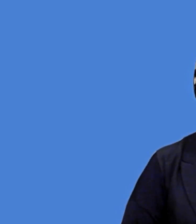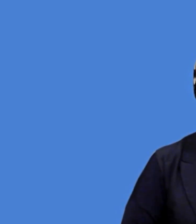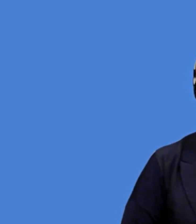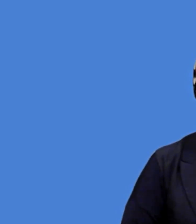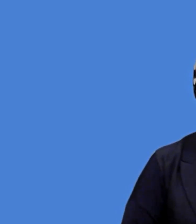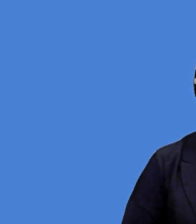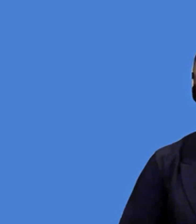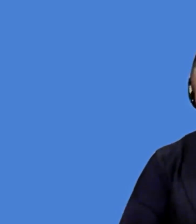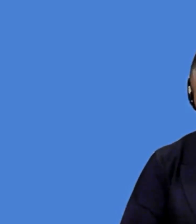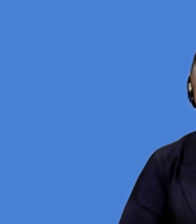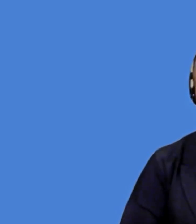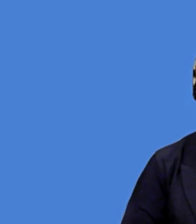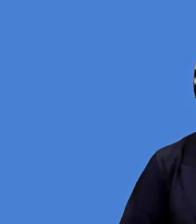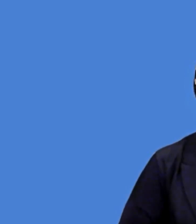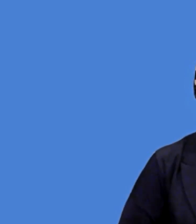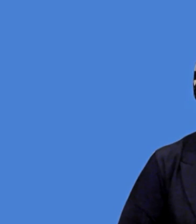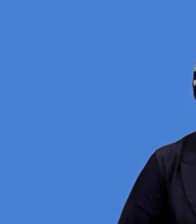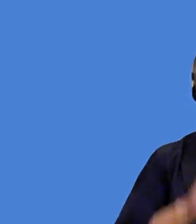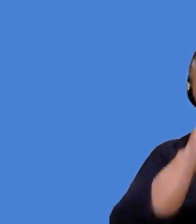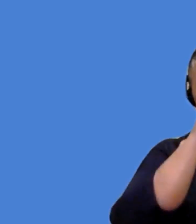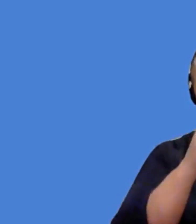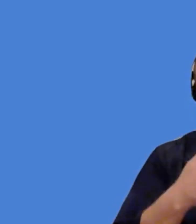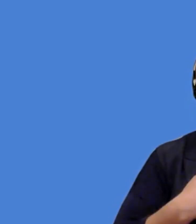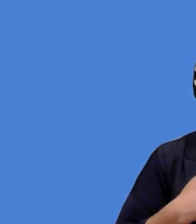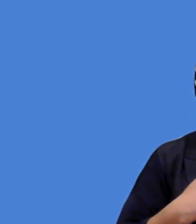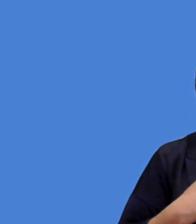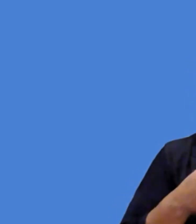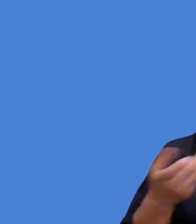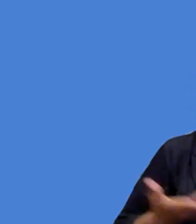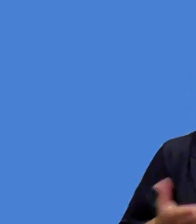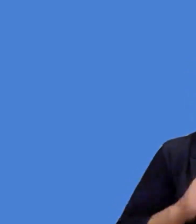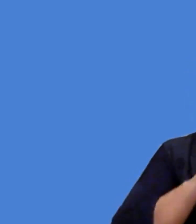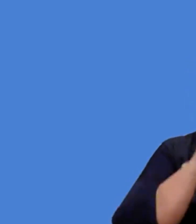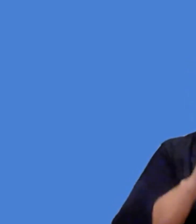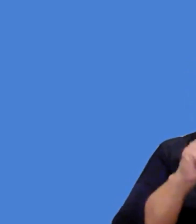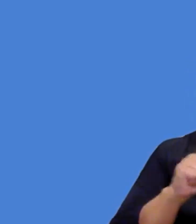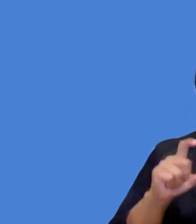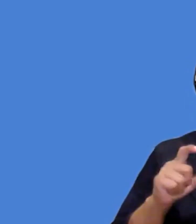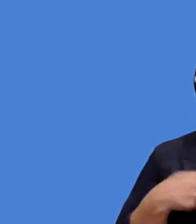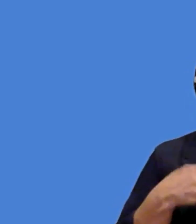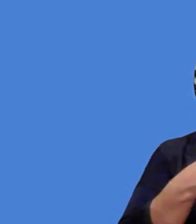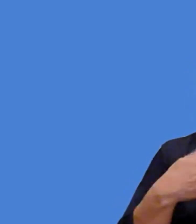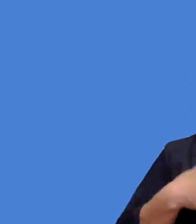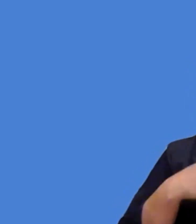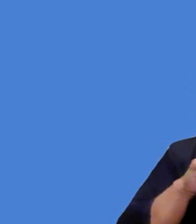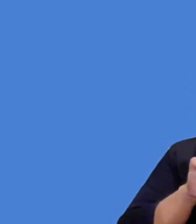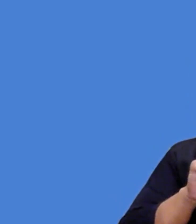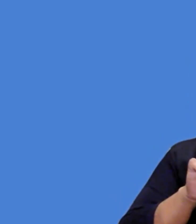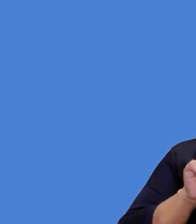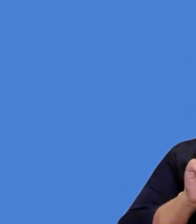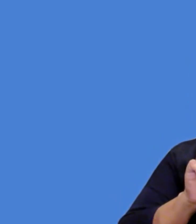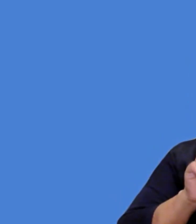all. I am Devi Datta Acharya from Nepal. Also, our admin manager, Mr. Loyal